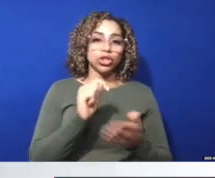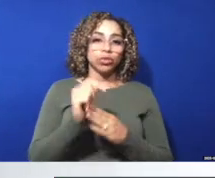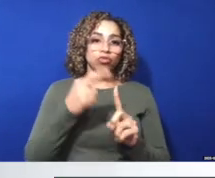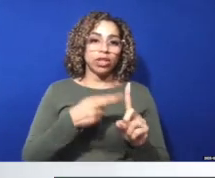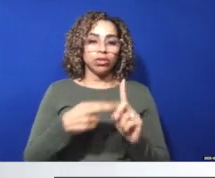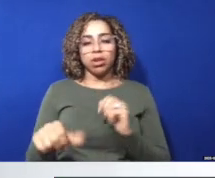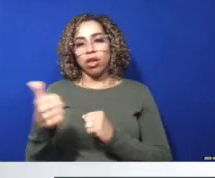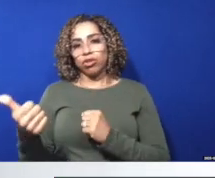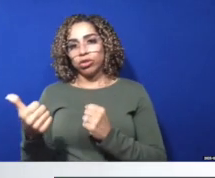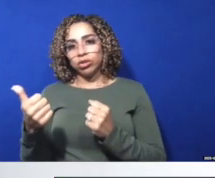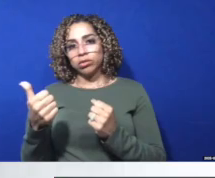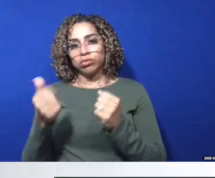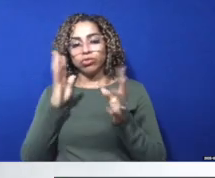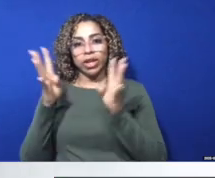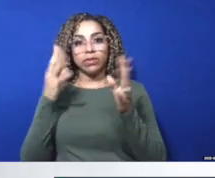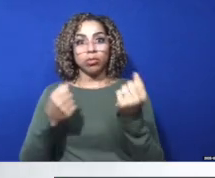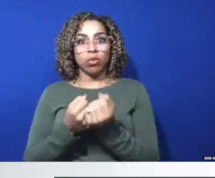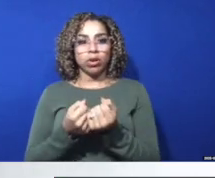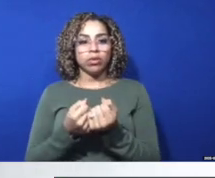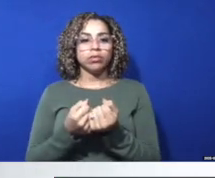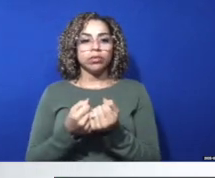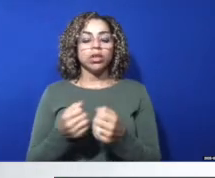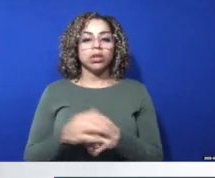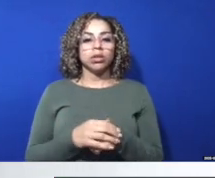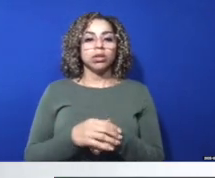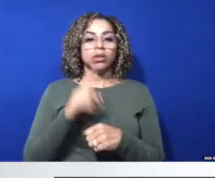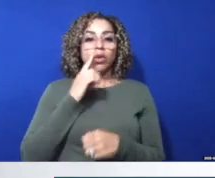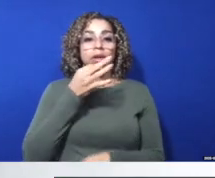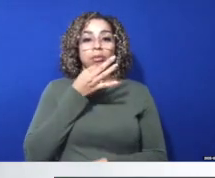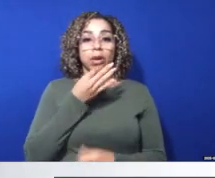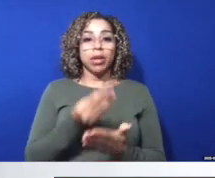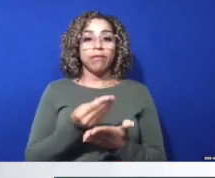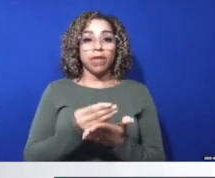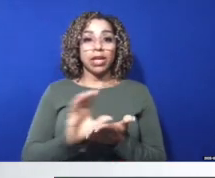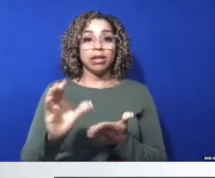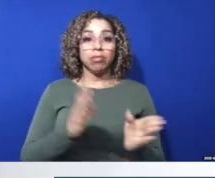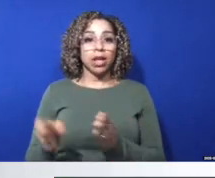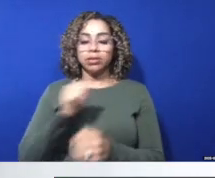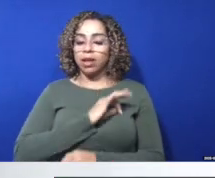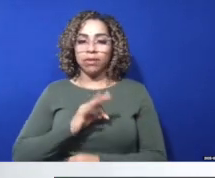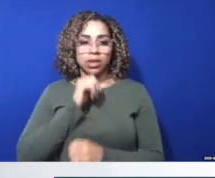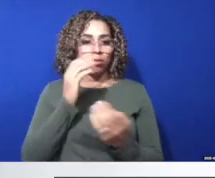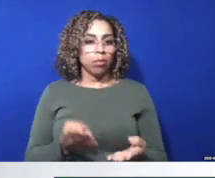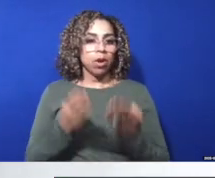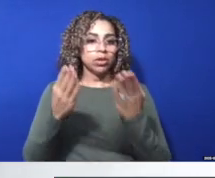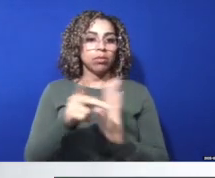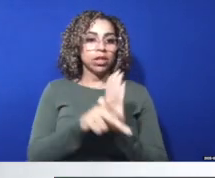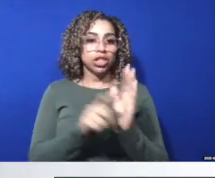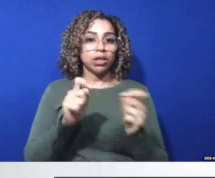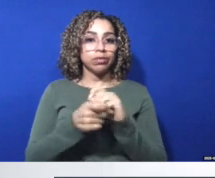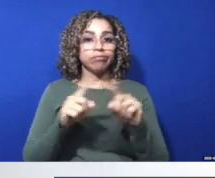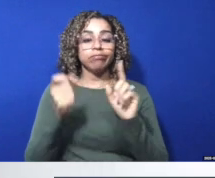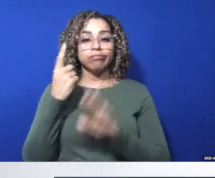mechanisms. For the upcoming funding plan, staff is not proposing policy changes. However, staff proposes to allocate $5